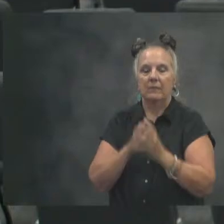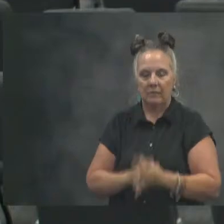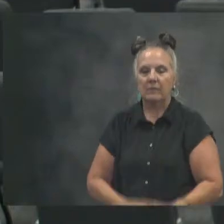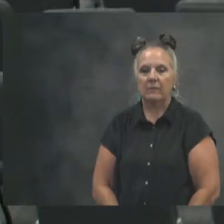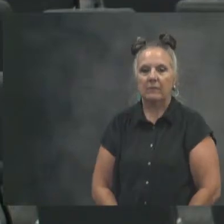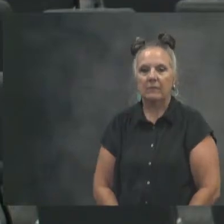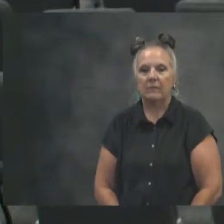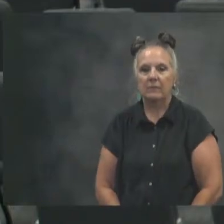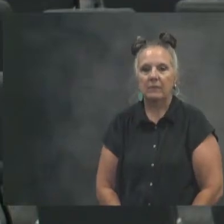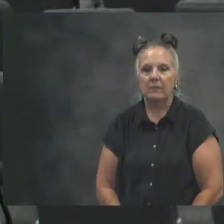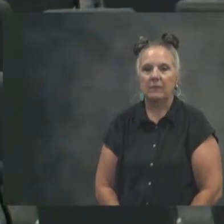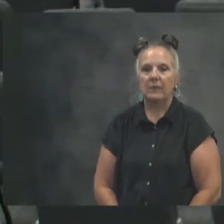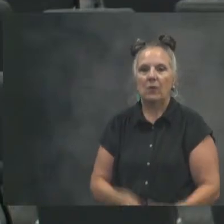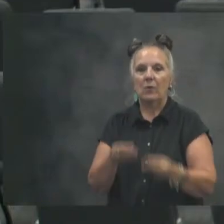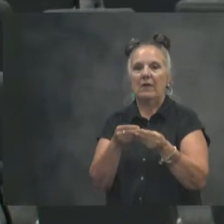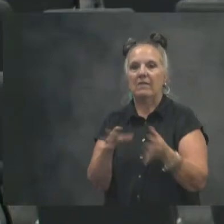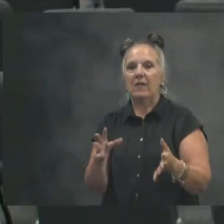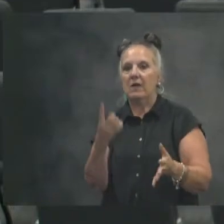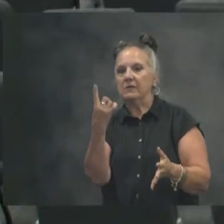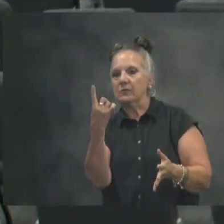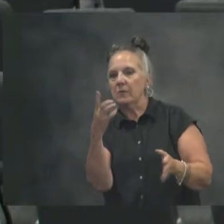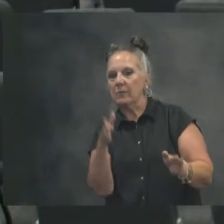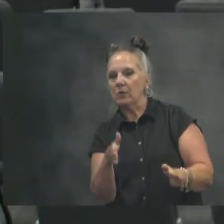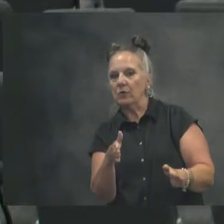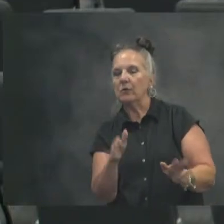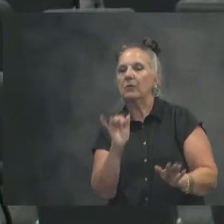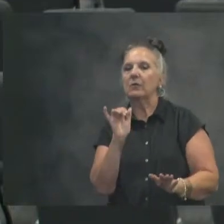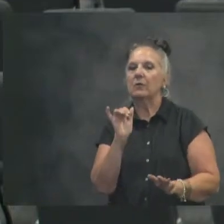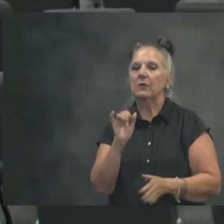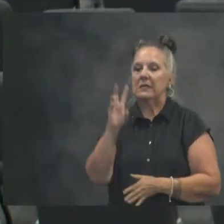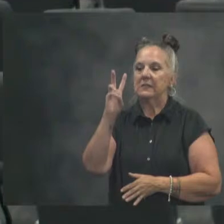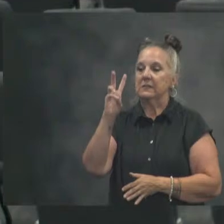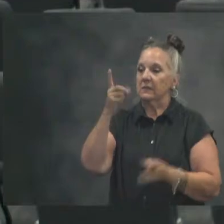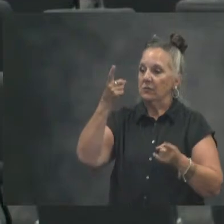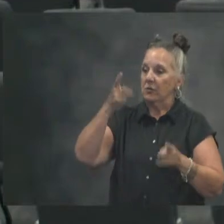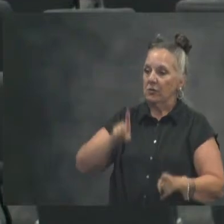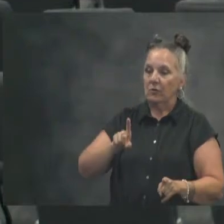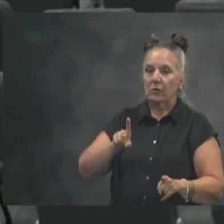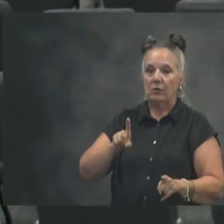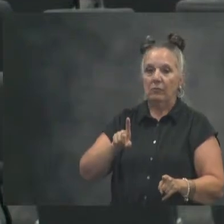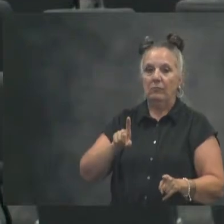Okay. We've lost someone? Okay. Mr. Guthrie walked away for a minute. 6 affirmative,